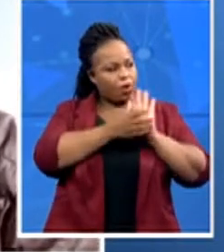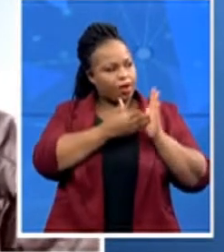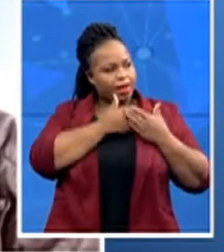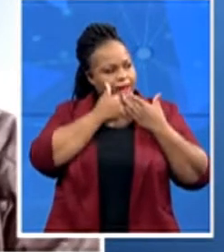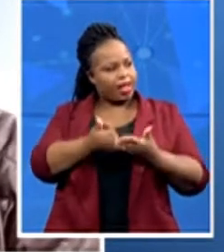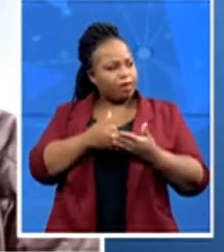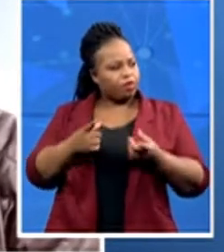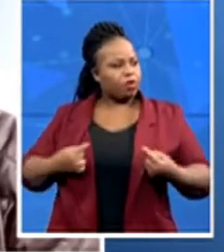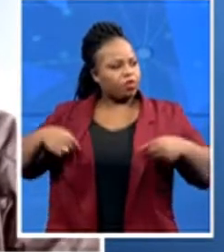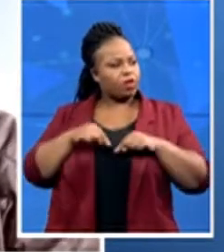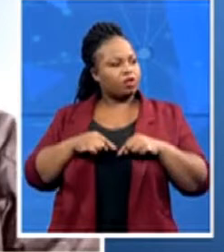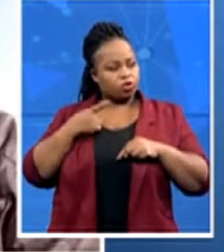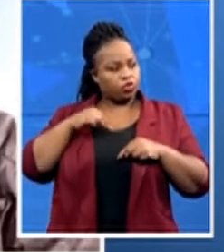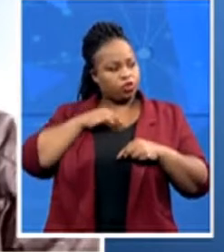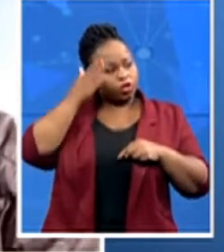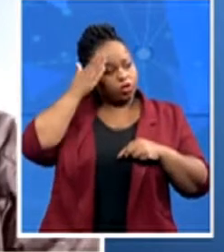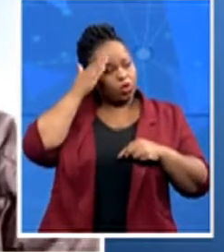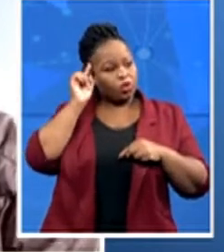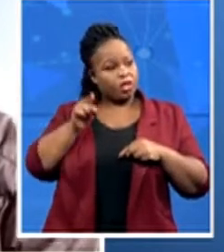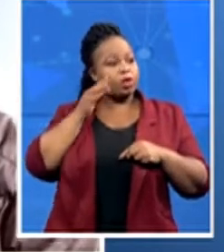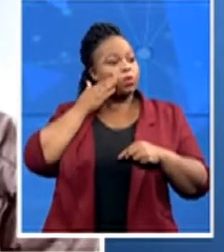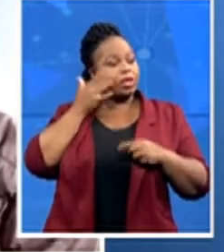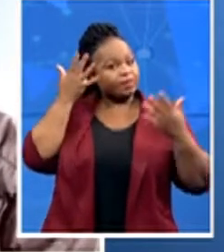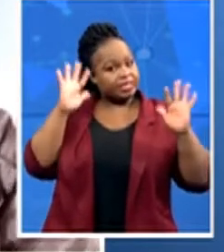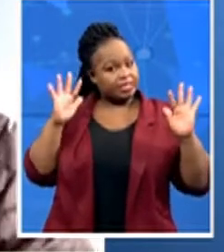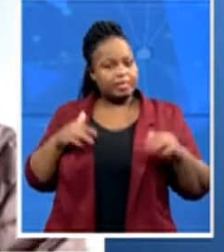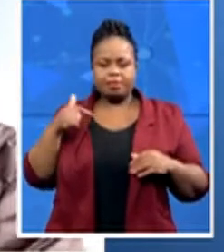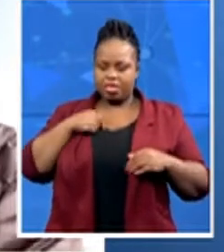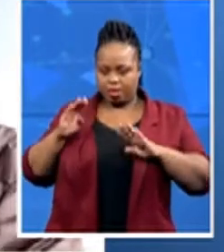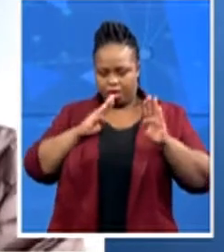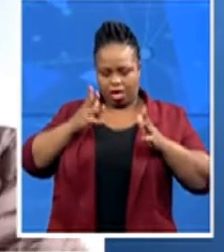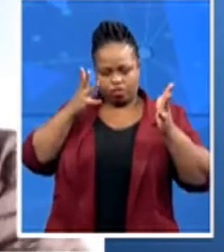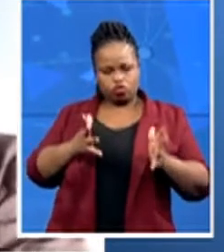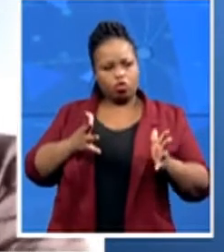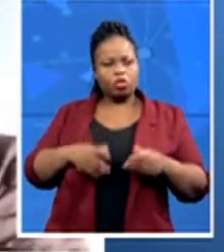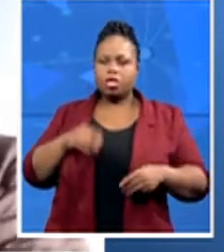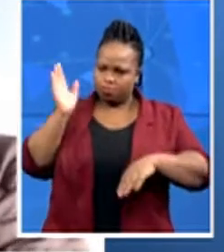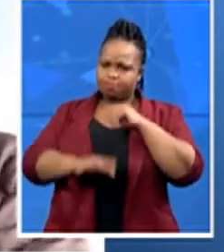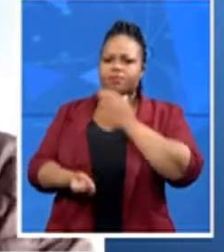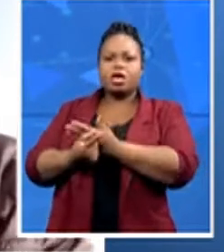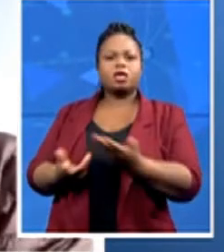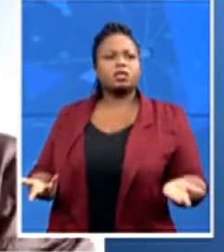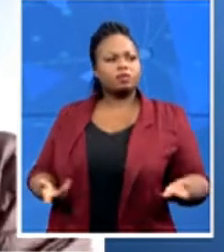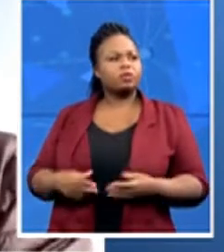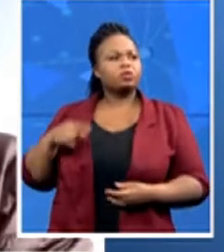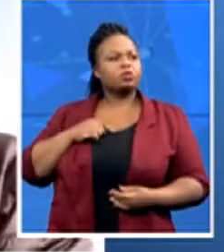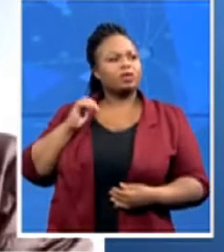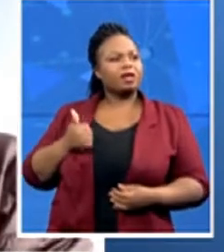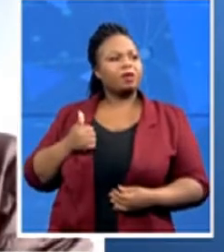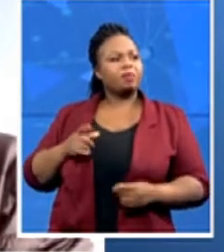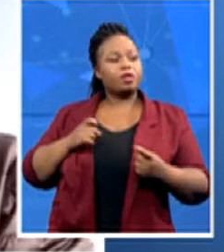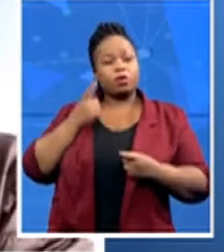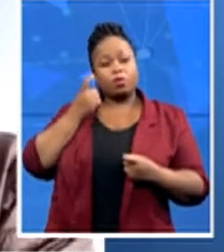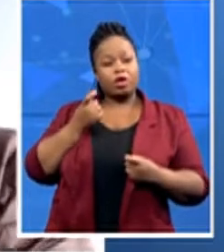once I behave in a particular manner, there are consequences. So it's but one of the many aspects that